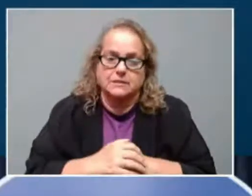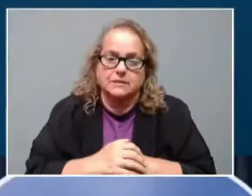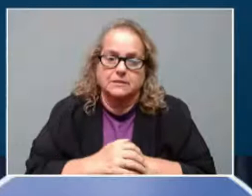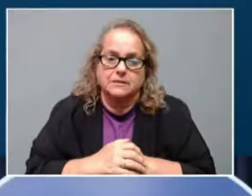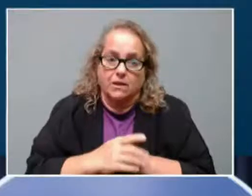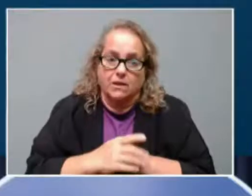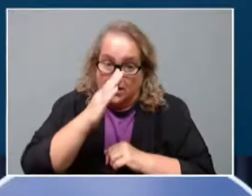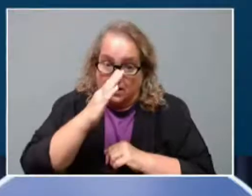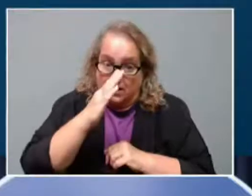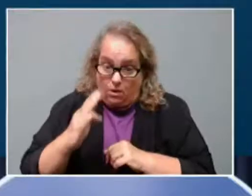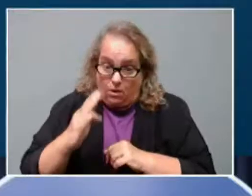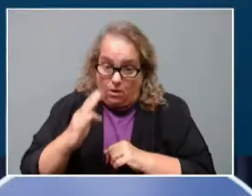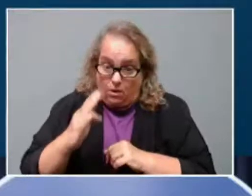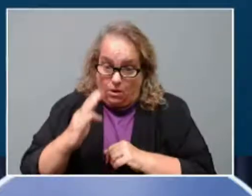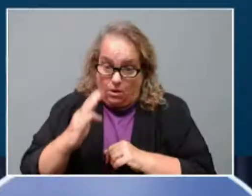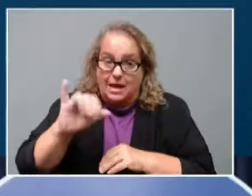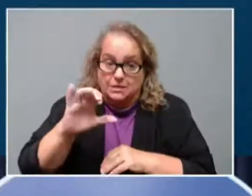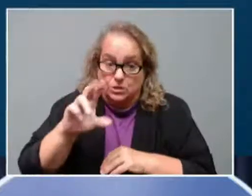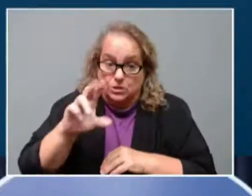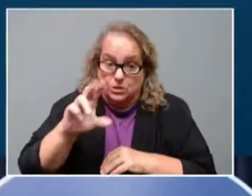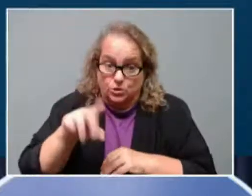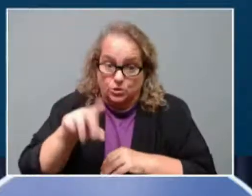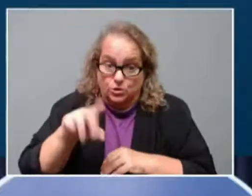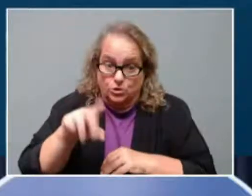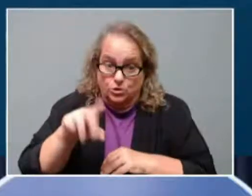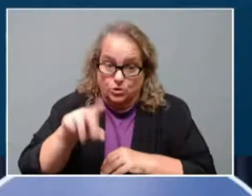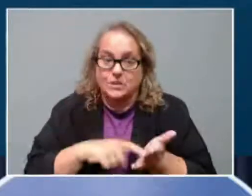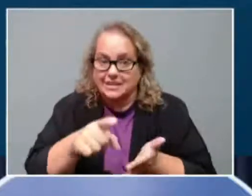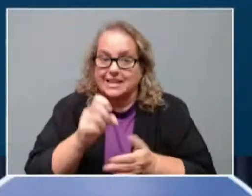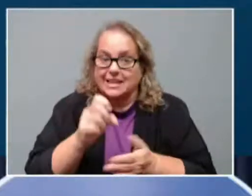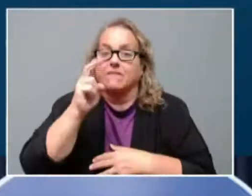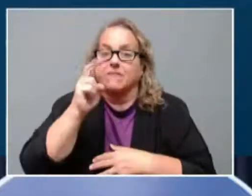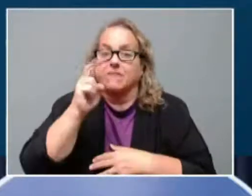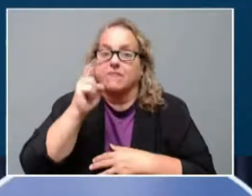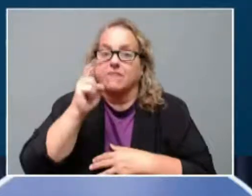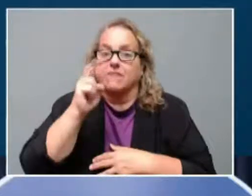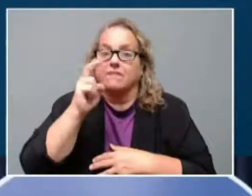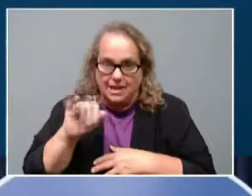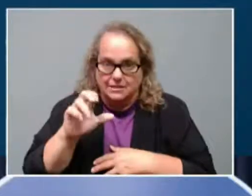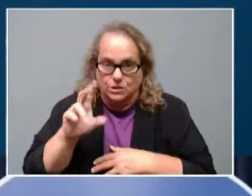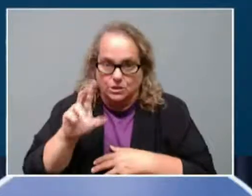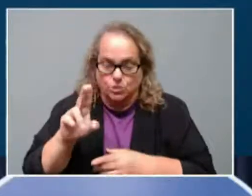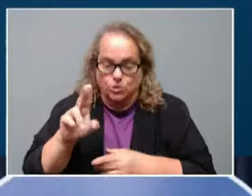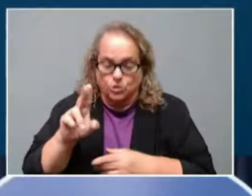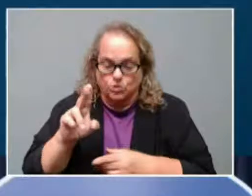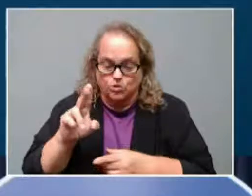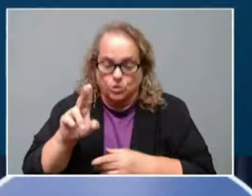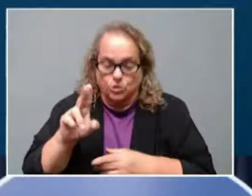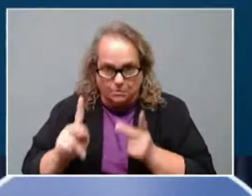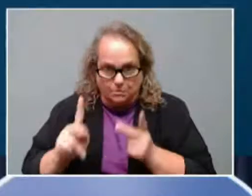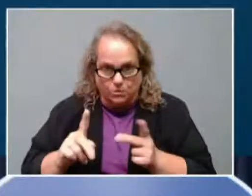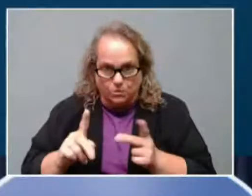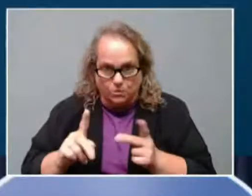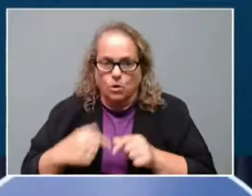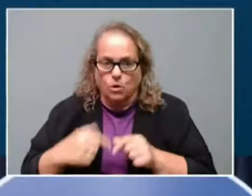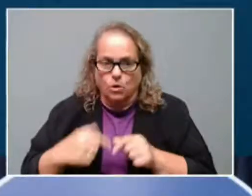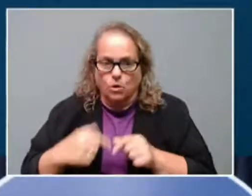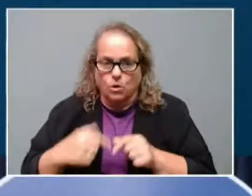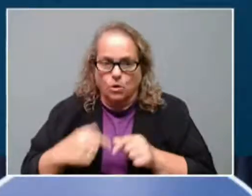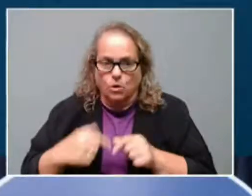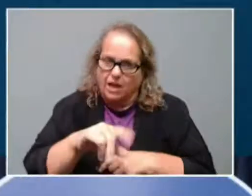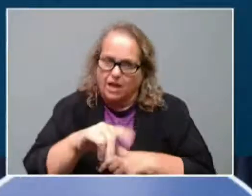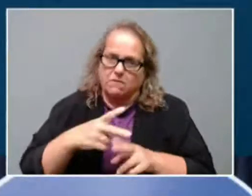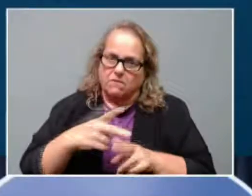the ICU, maybe even a little bit better. Obviously, we want this one really, really low because when you're in